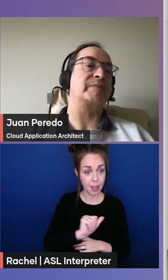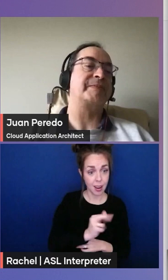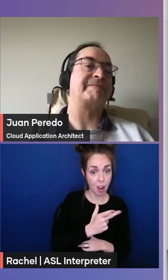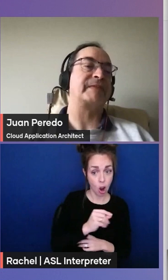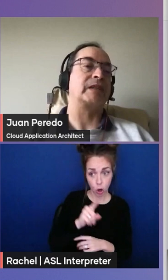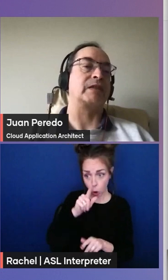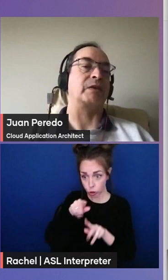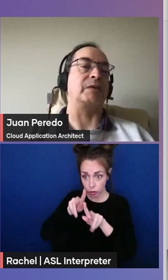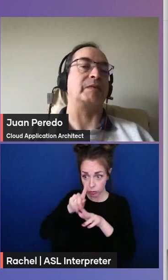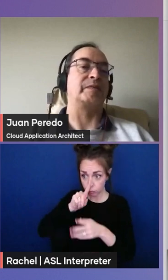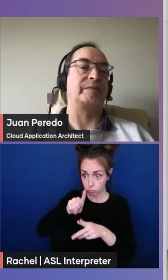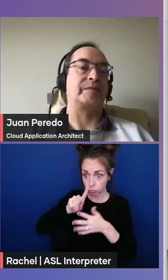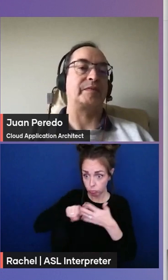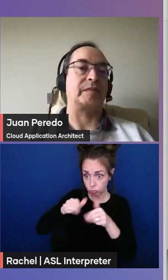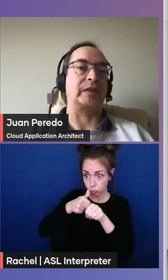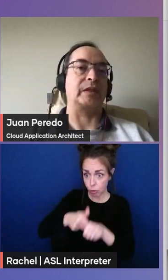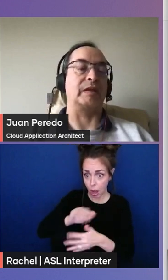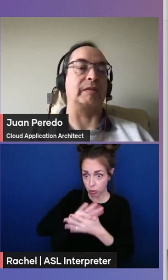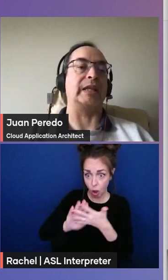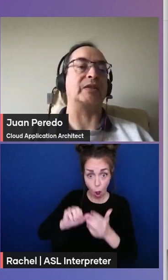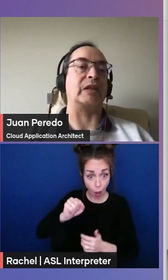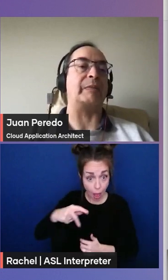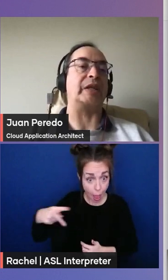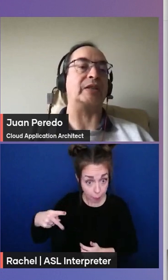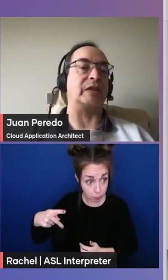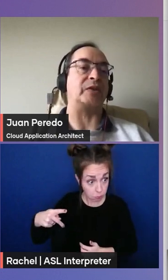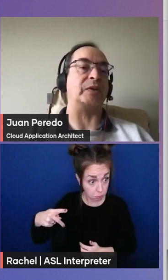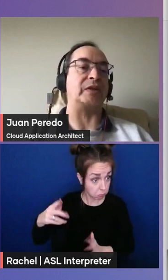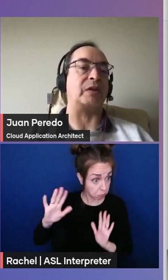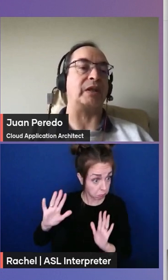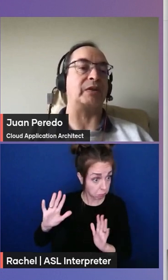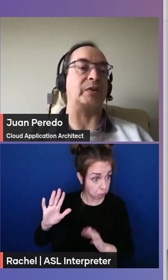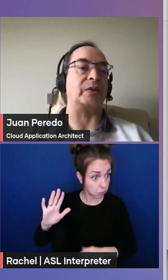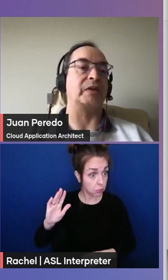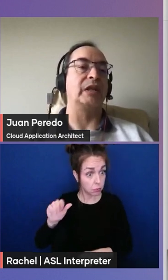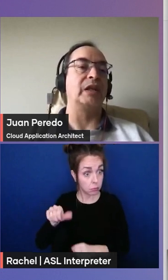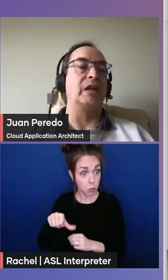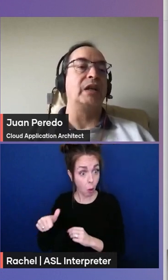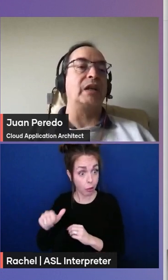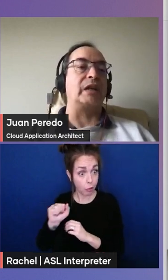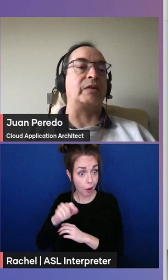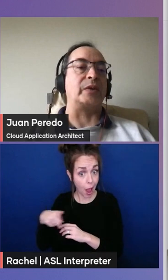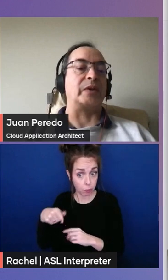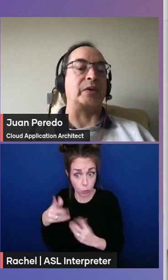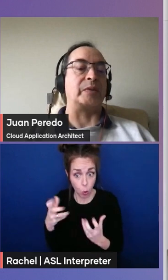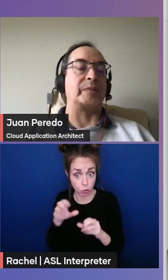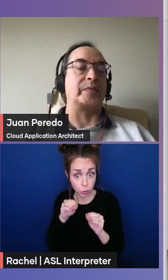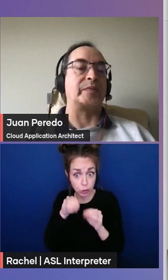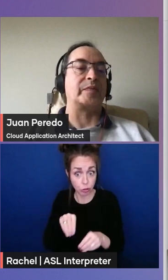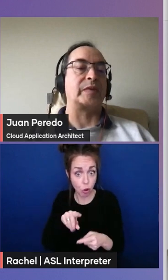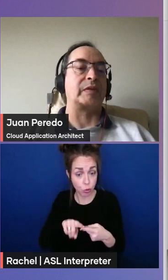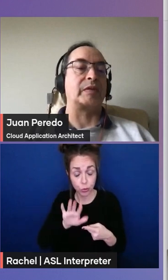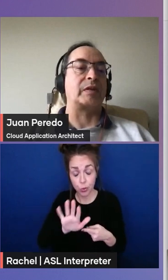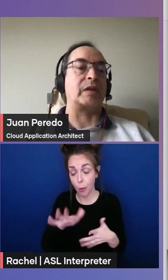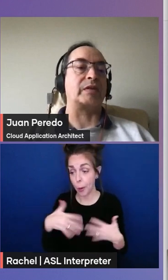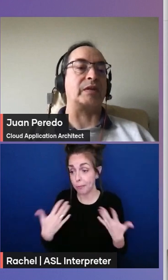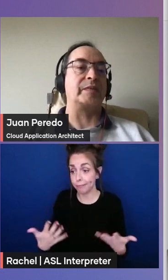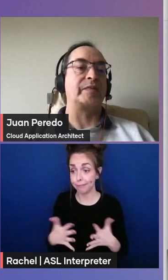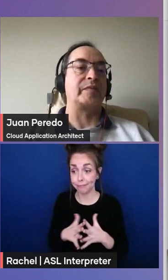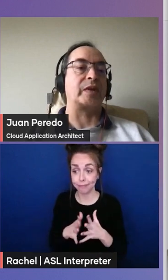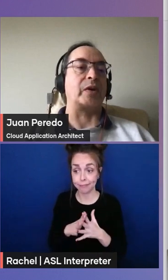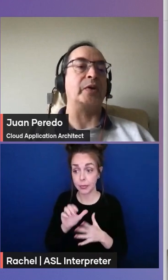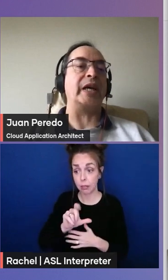applications. So additional applications that you want installed into your